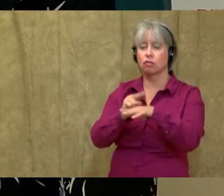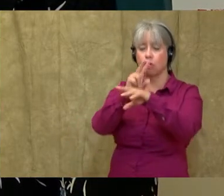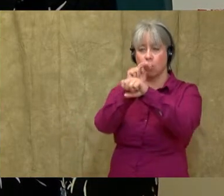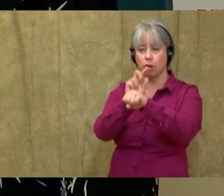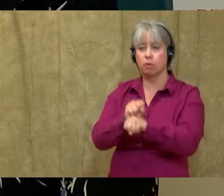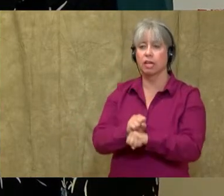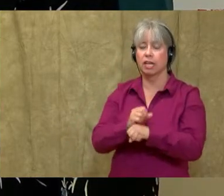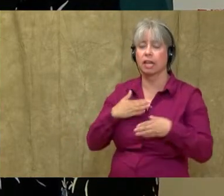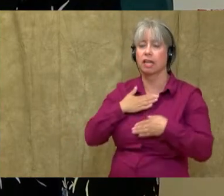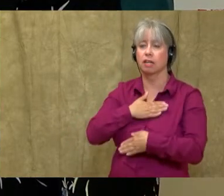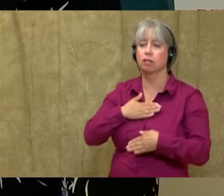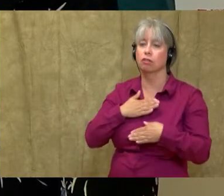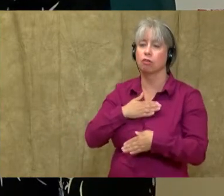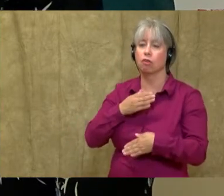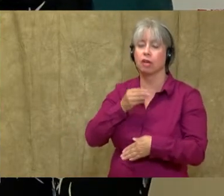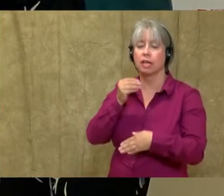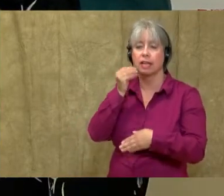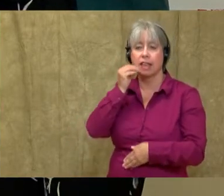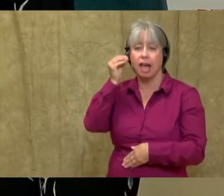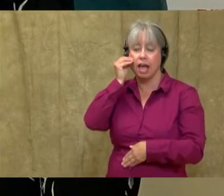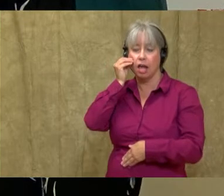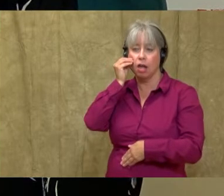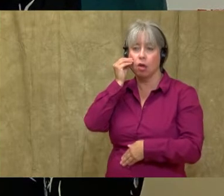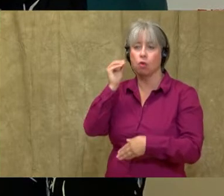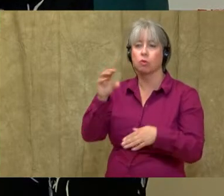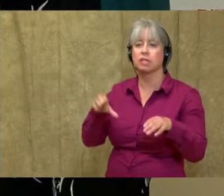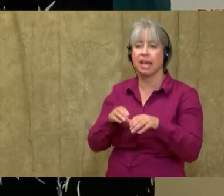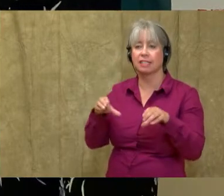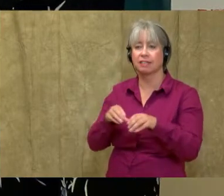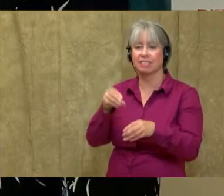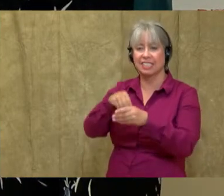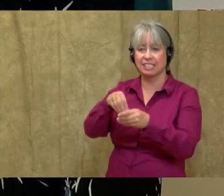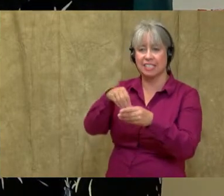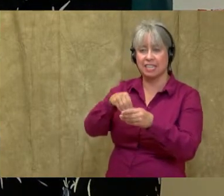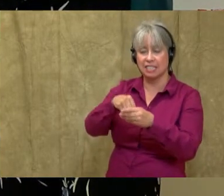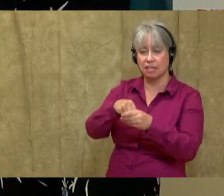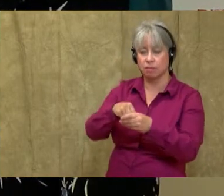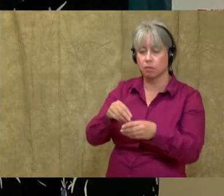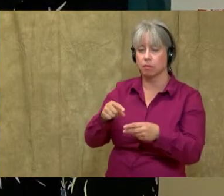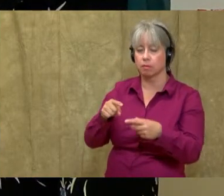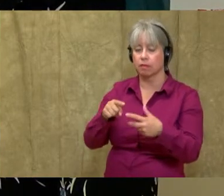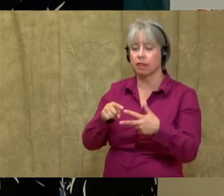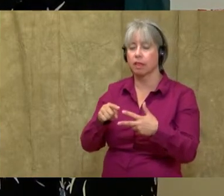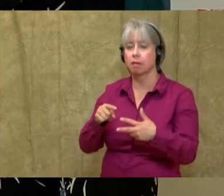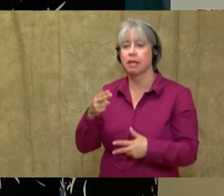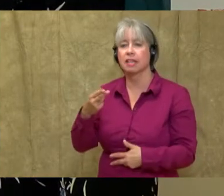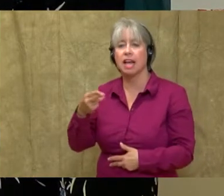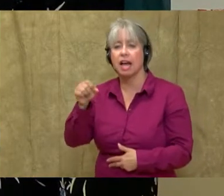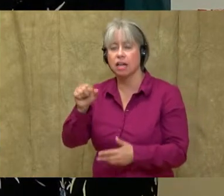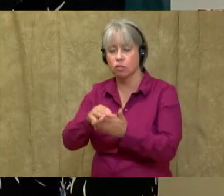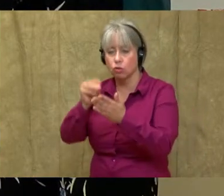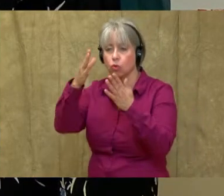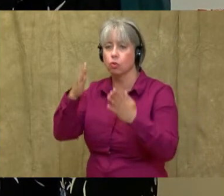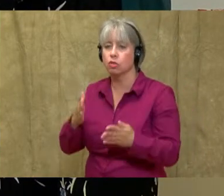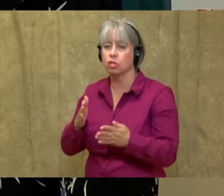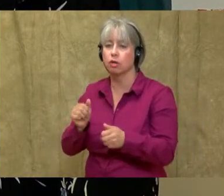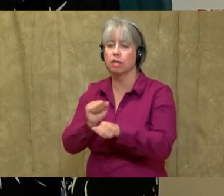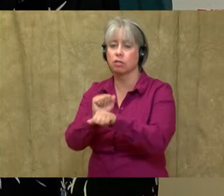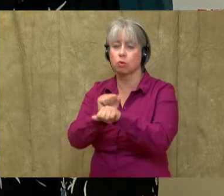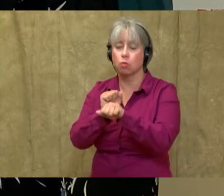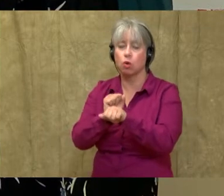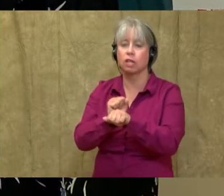the activities in the house. Whereas the high school student, she was in school every single day, working with her teachers